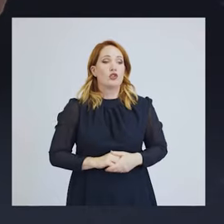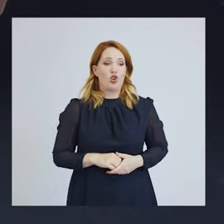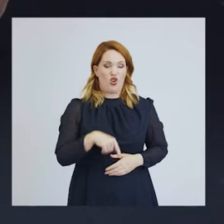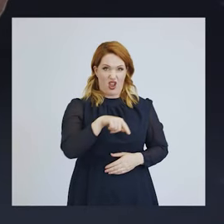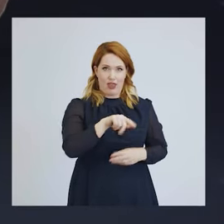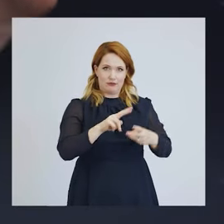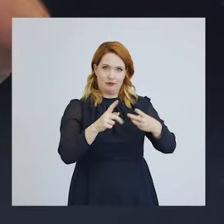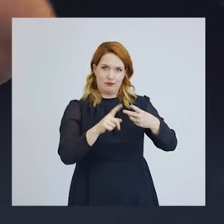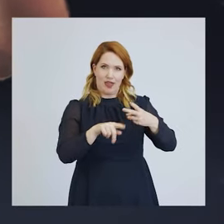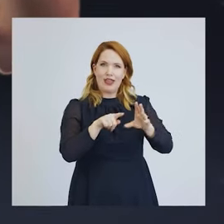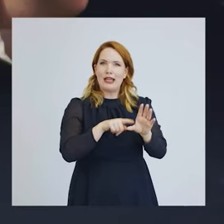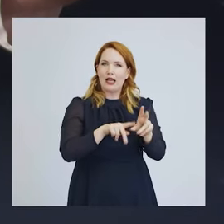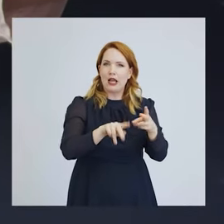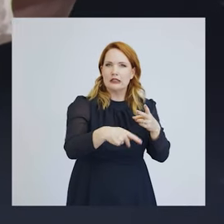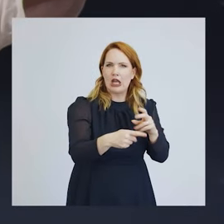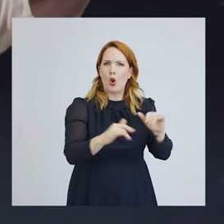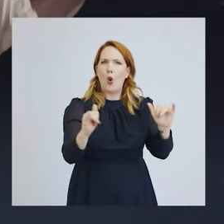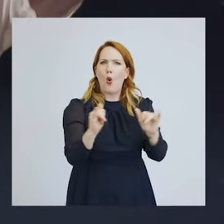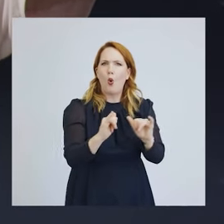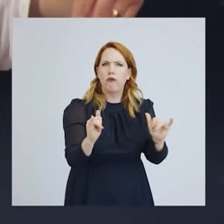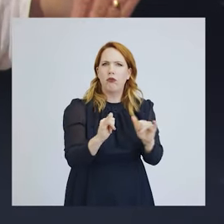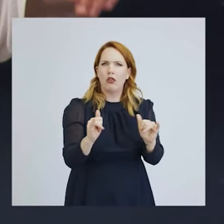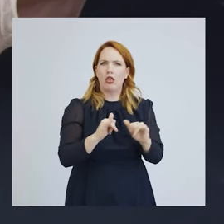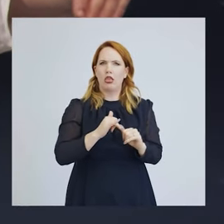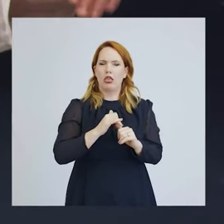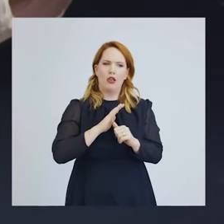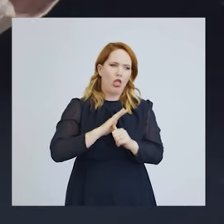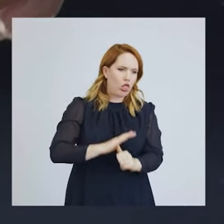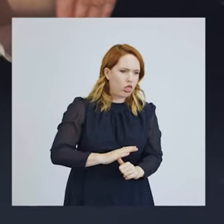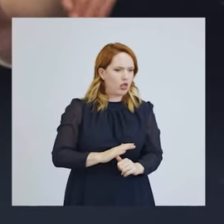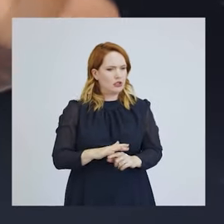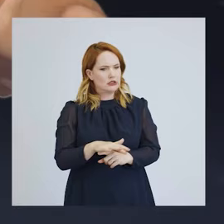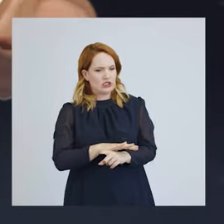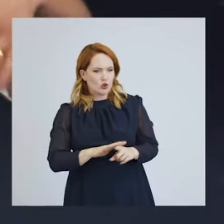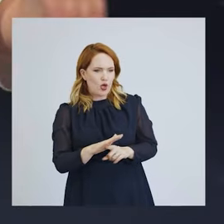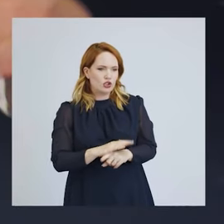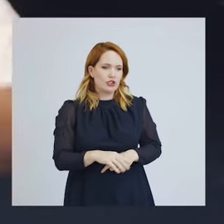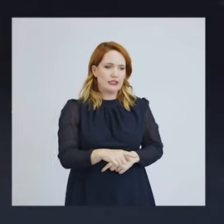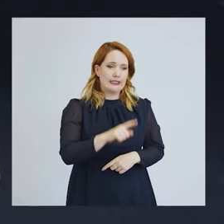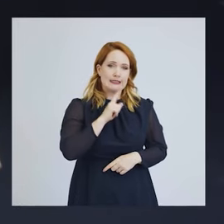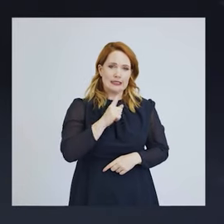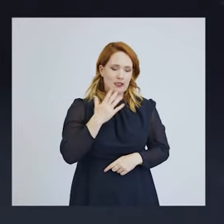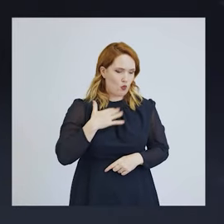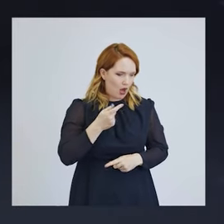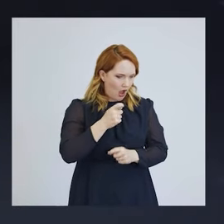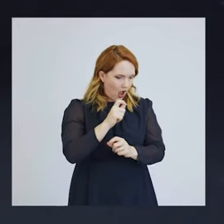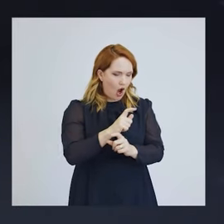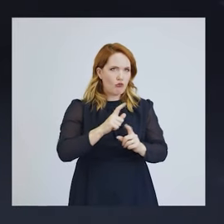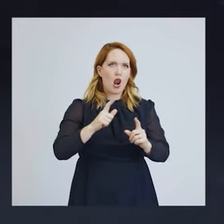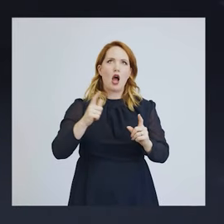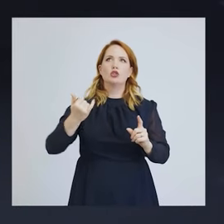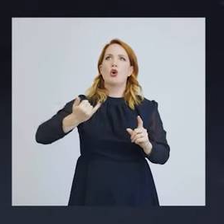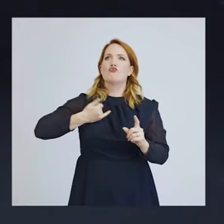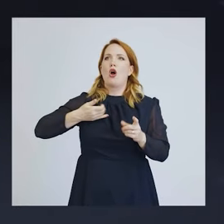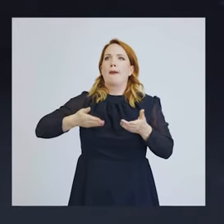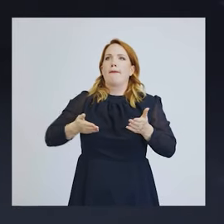with that. And so here he is in that most awful and down spot that he could ever get in. And it says this,